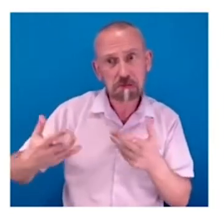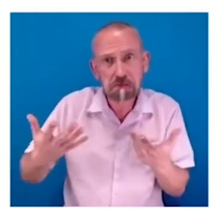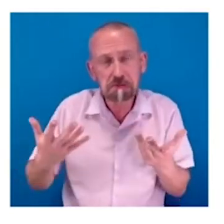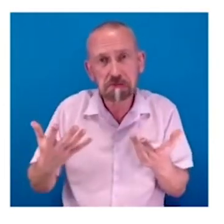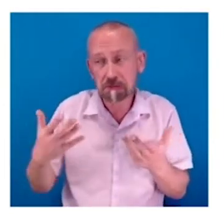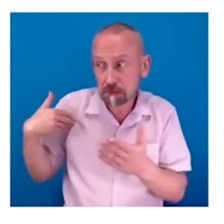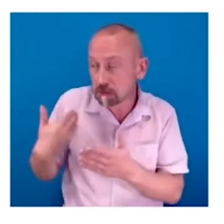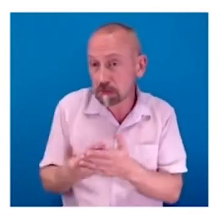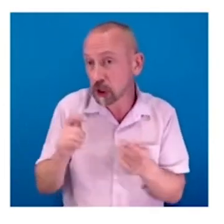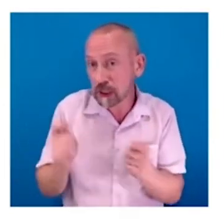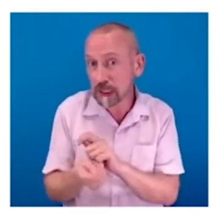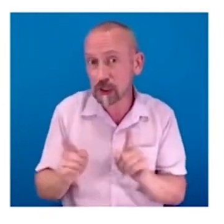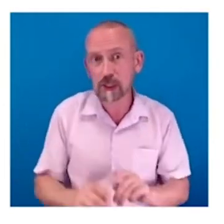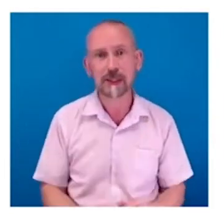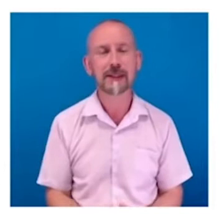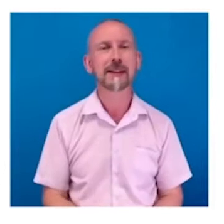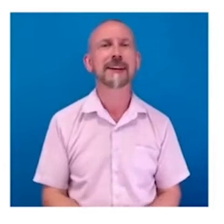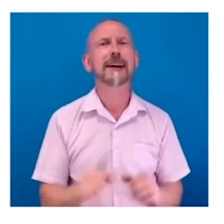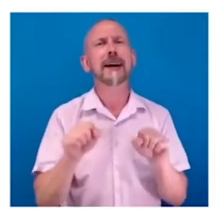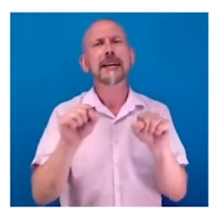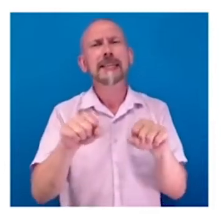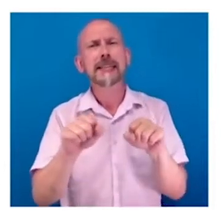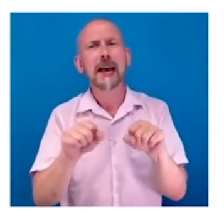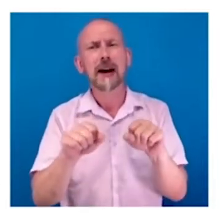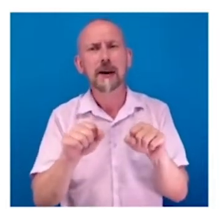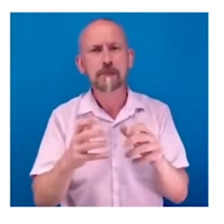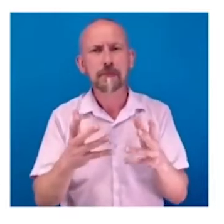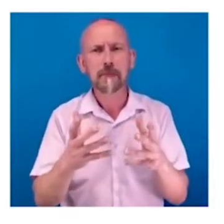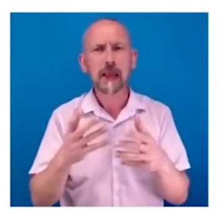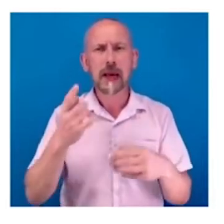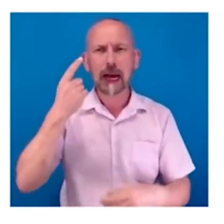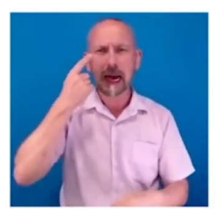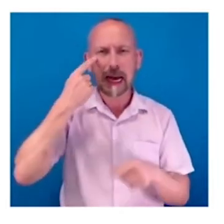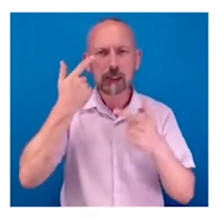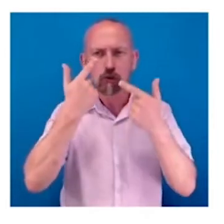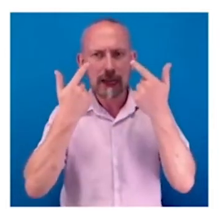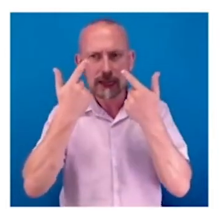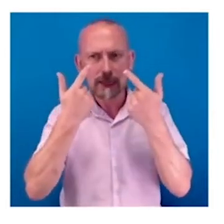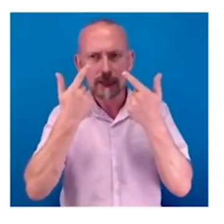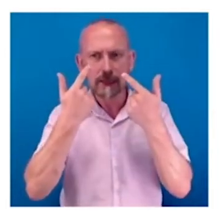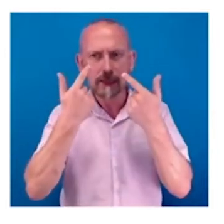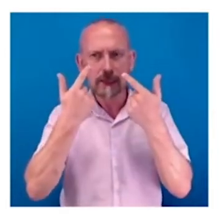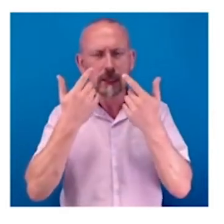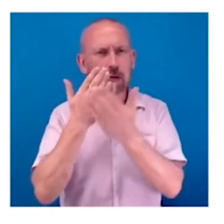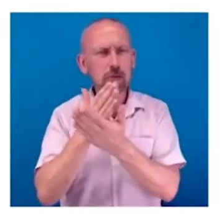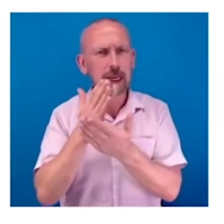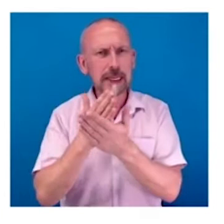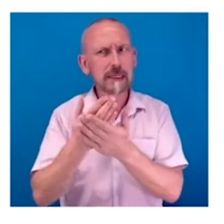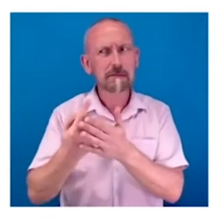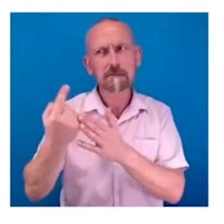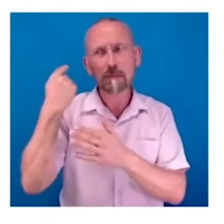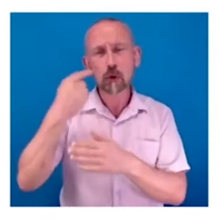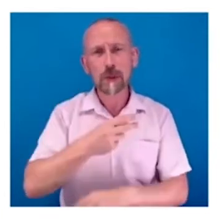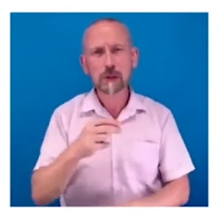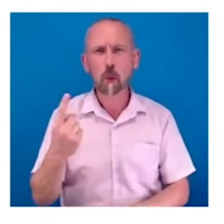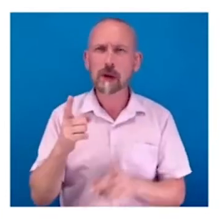then? Eye tracking technology was pretty much science fiction back in 2001. And